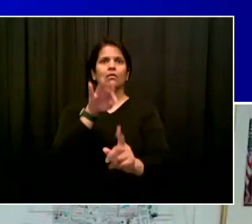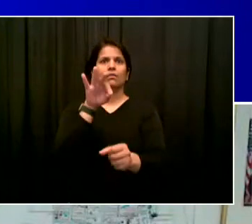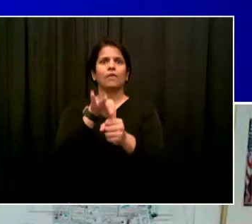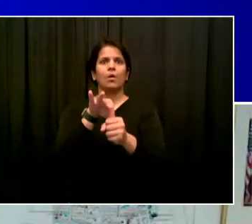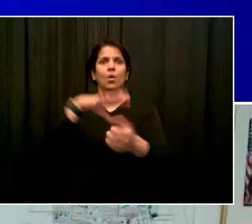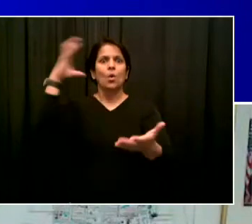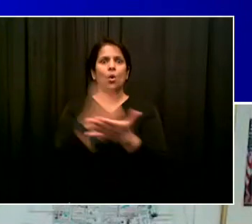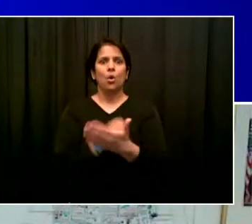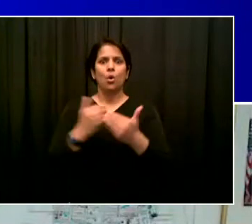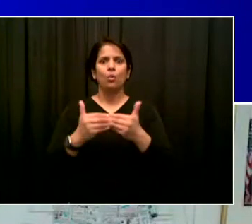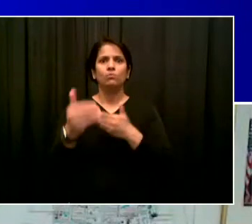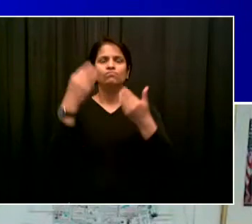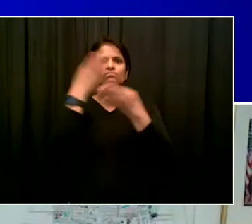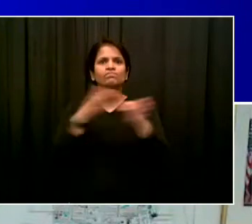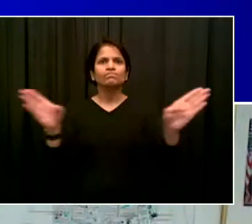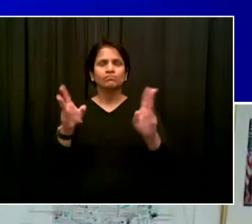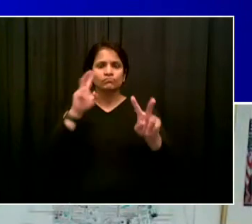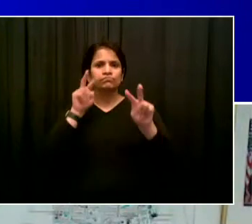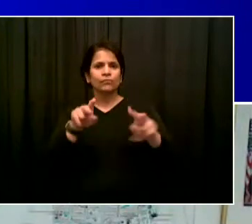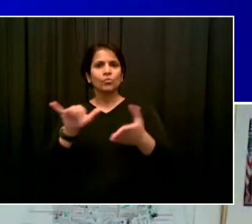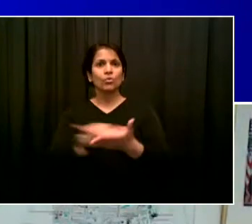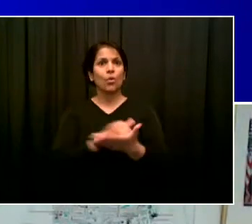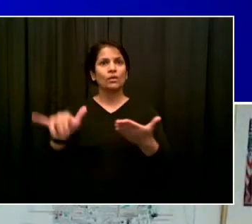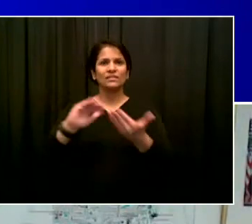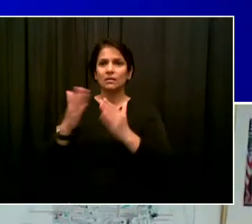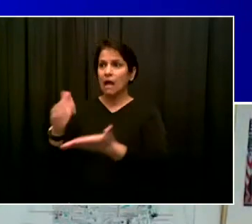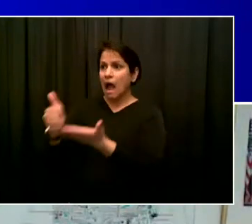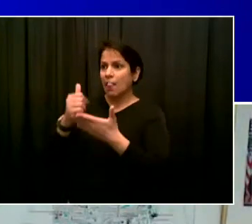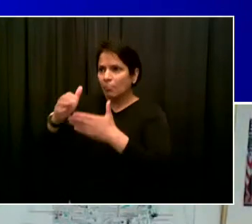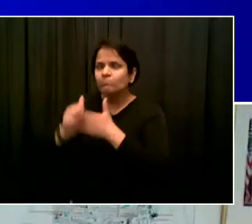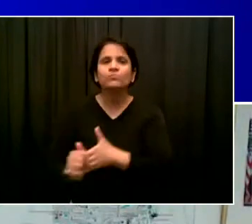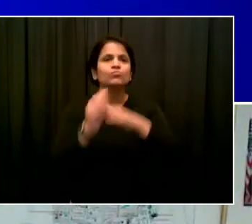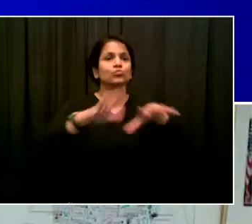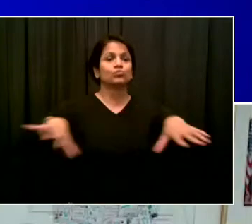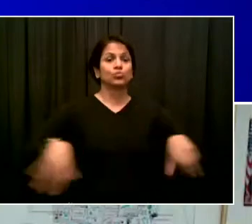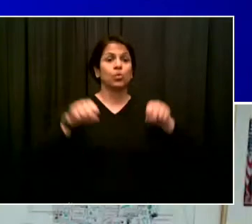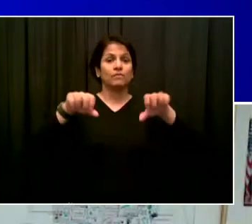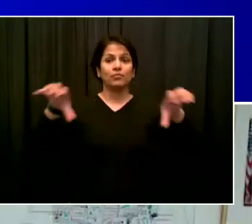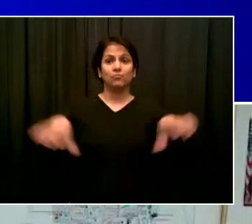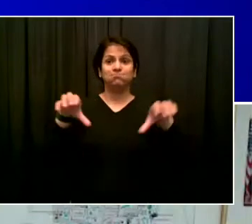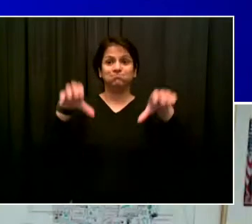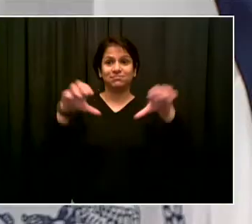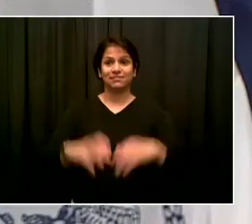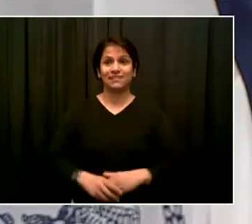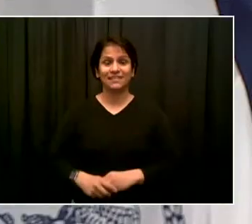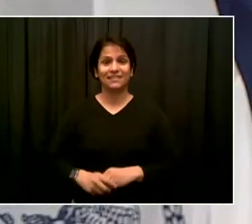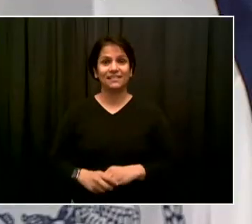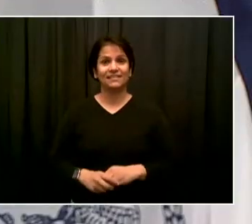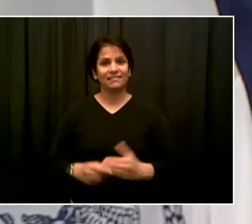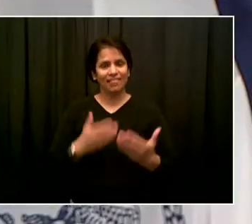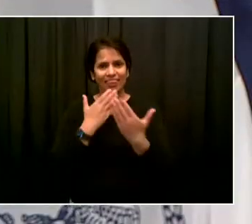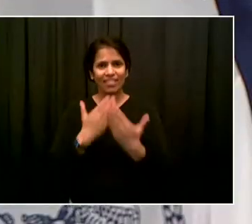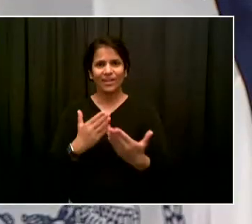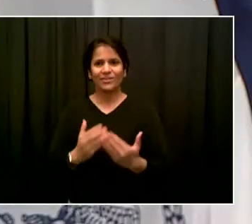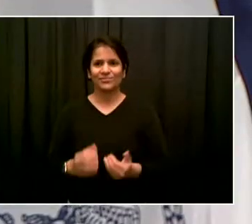Because of your leadership, we're going to be able to do that. So thank you very, very much. Thank you.